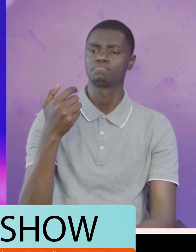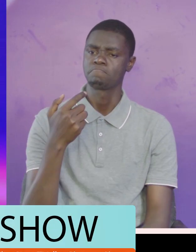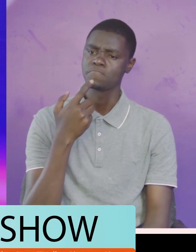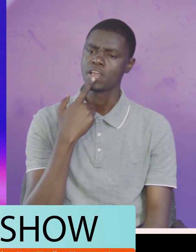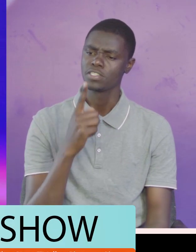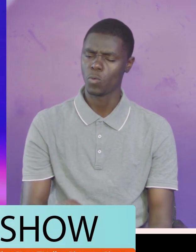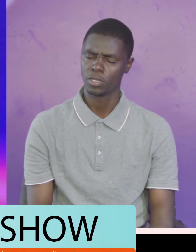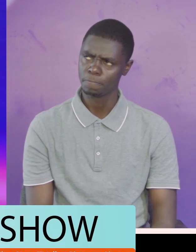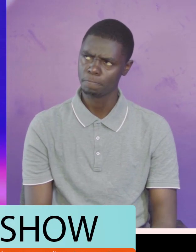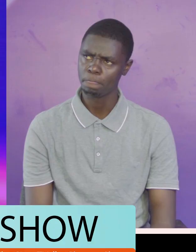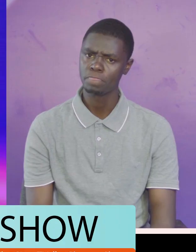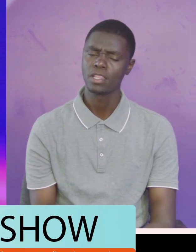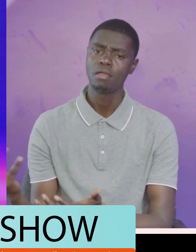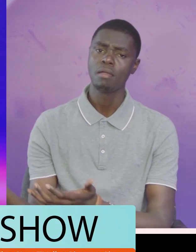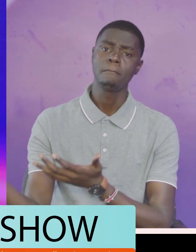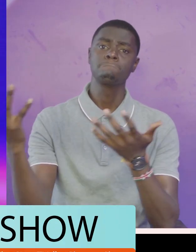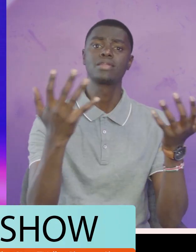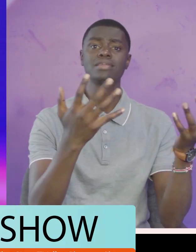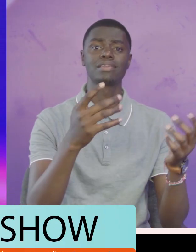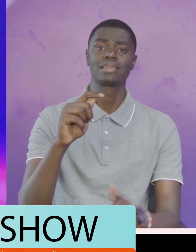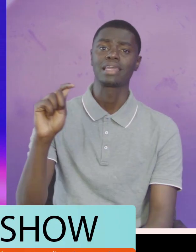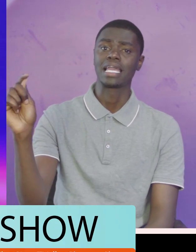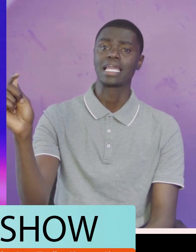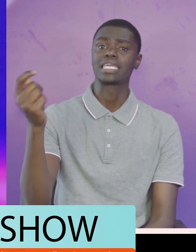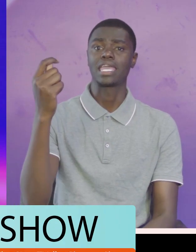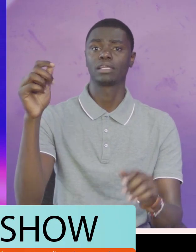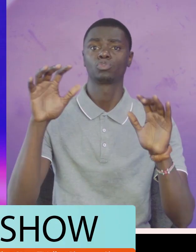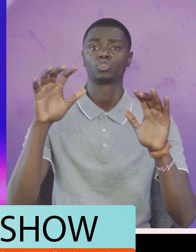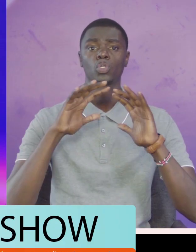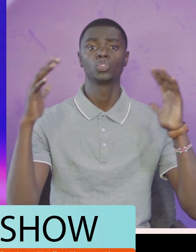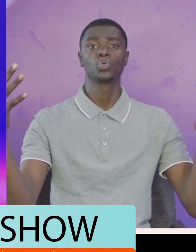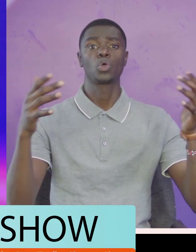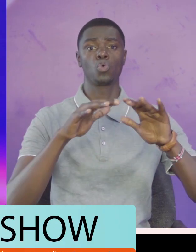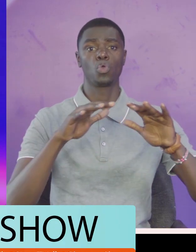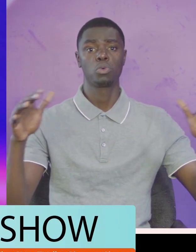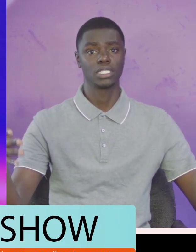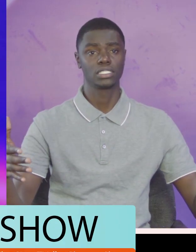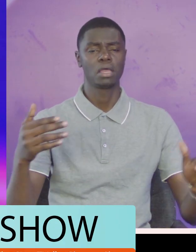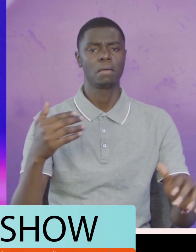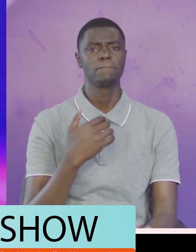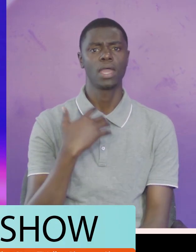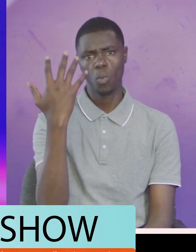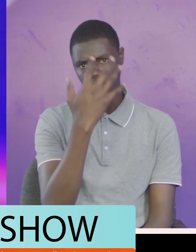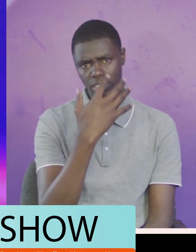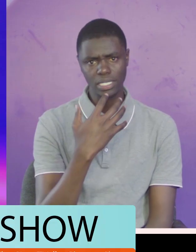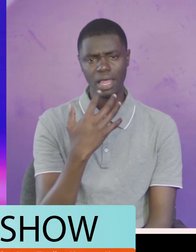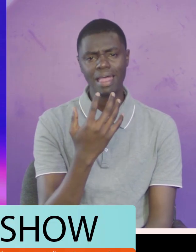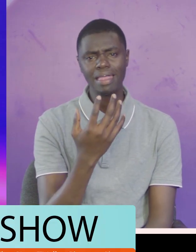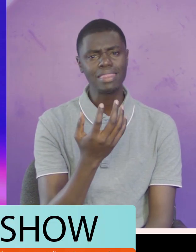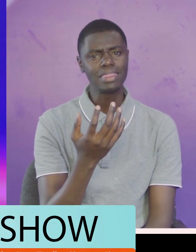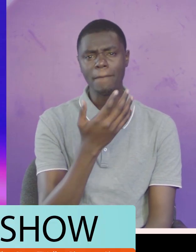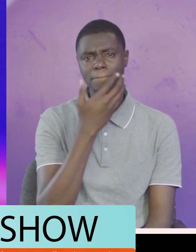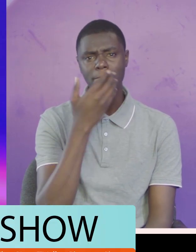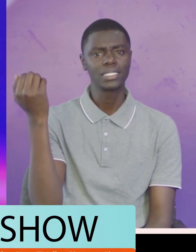is bringing Kenya to the global stage, because I was the best in Africa.